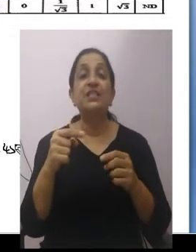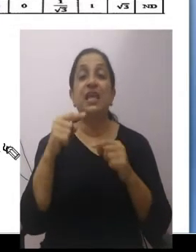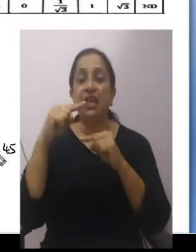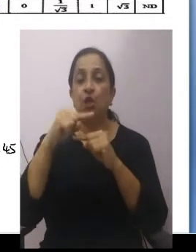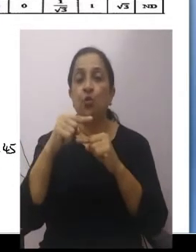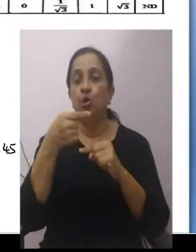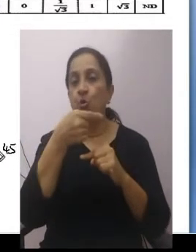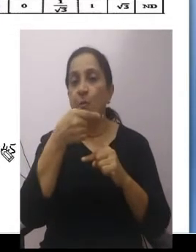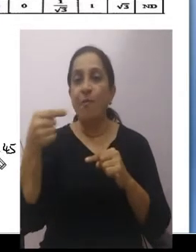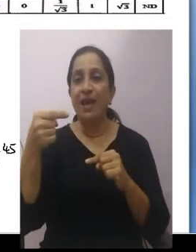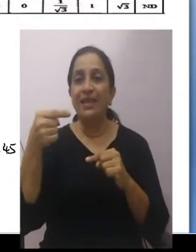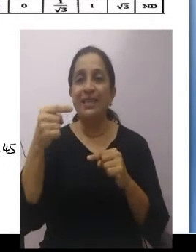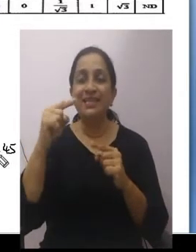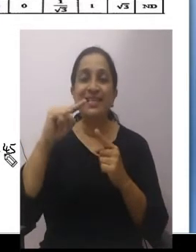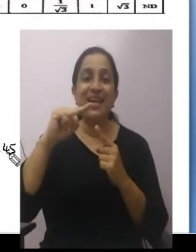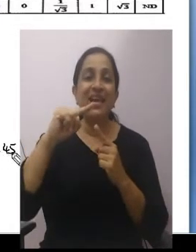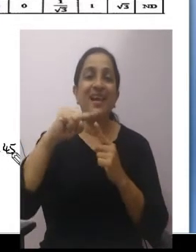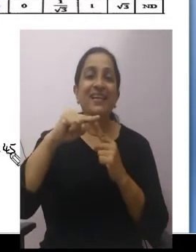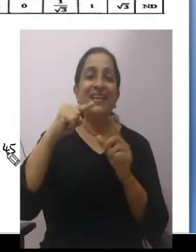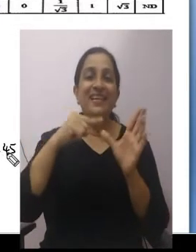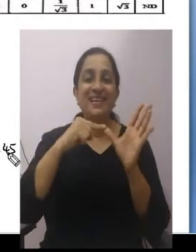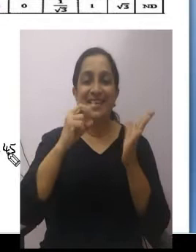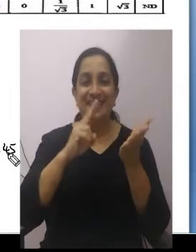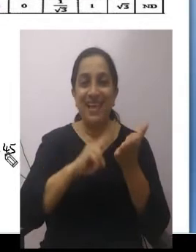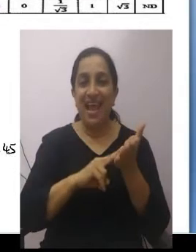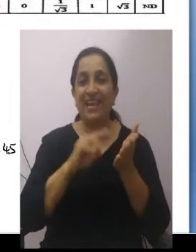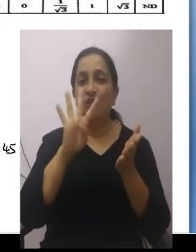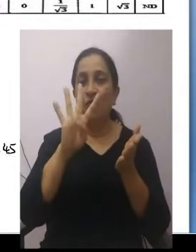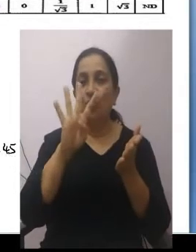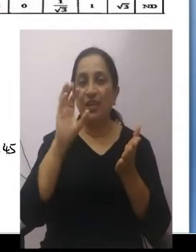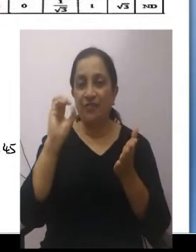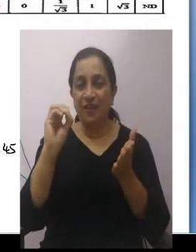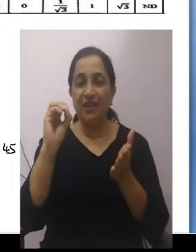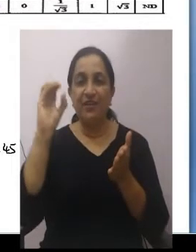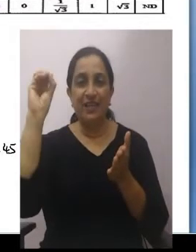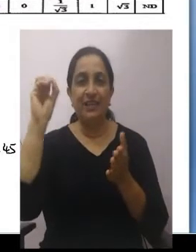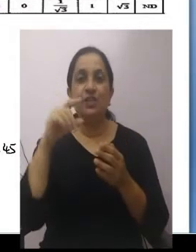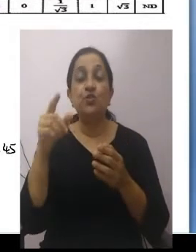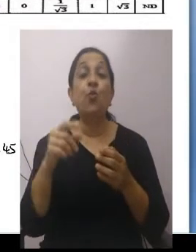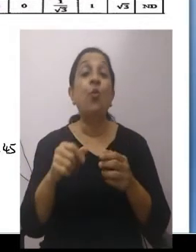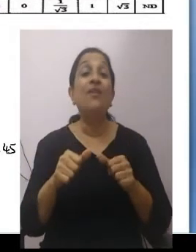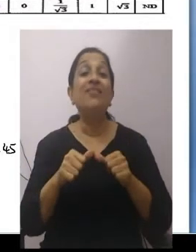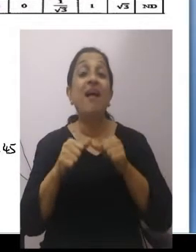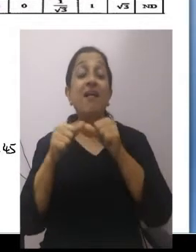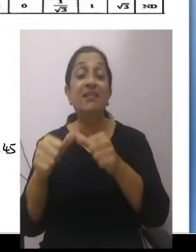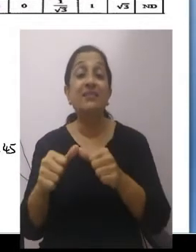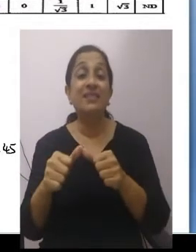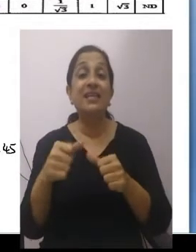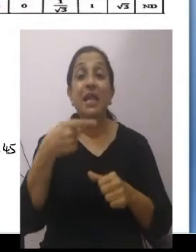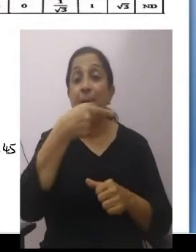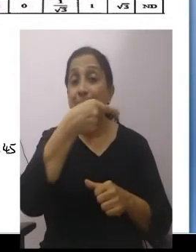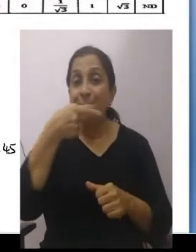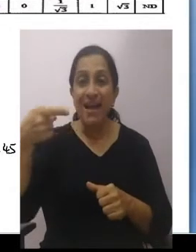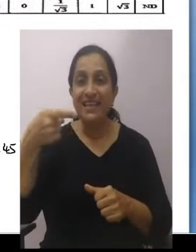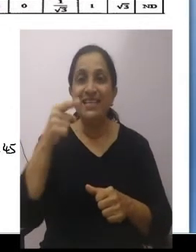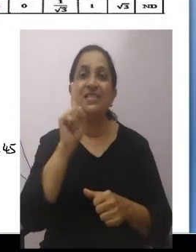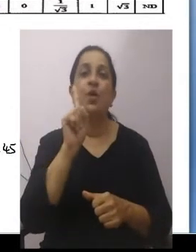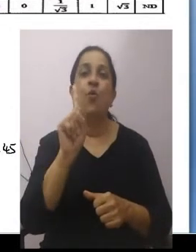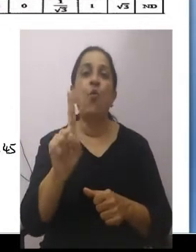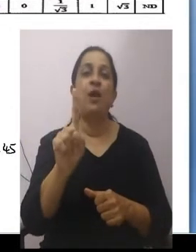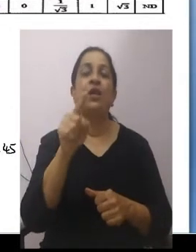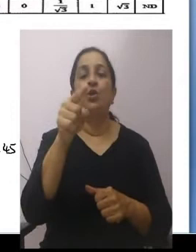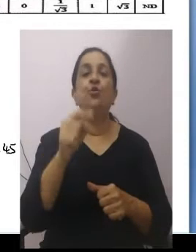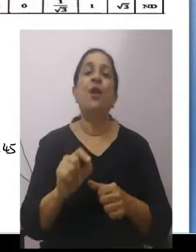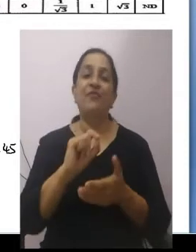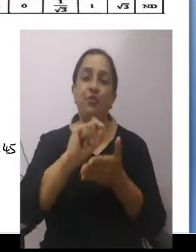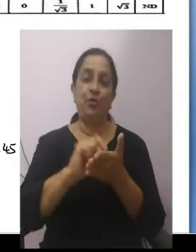45, right? But tan 45 is equal to 1, so answer will be minus 1.